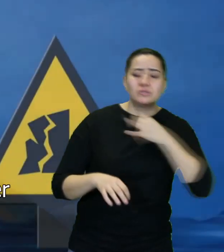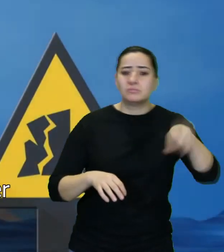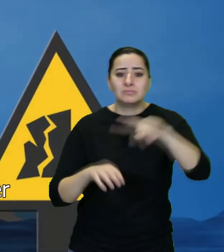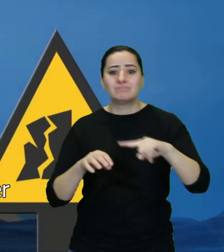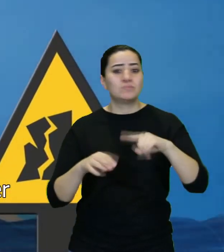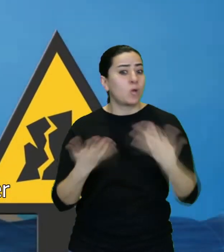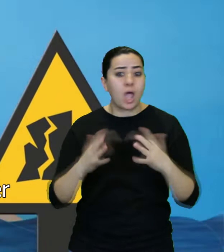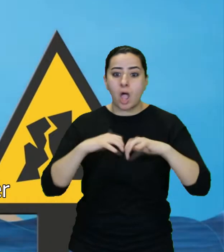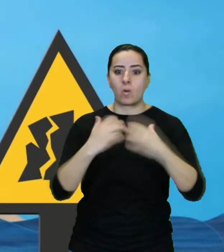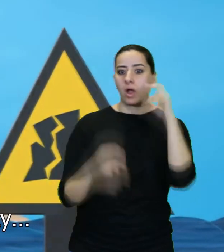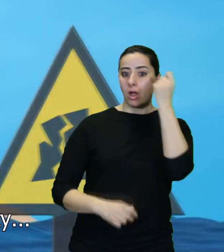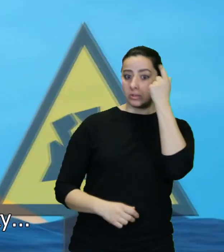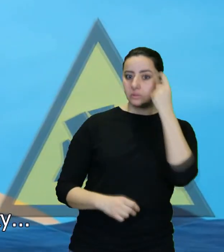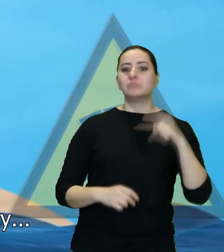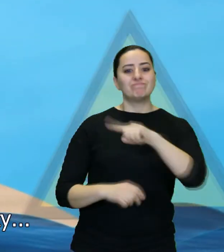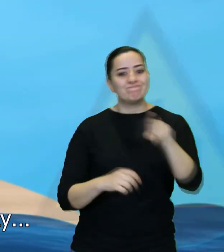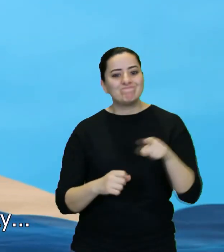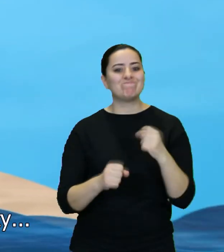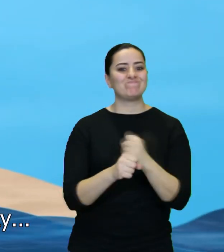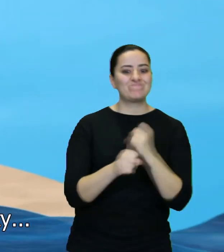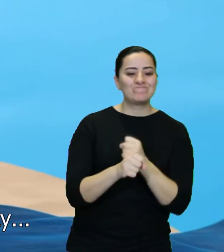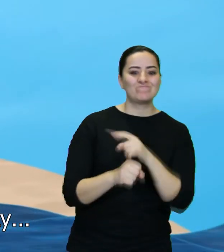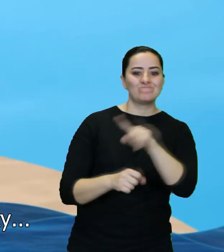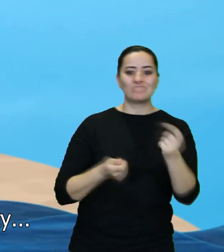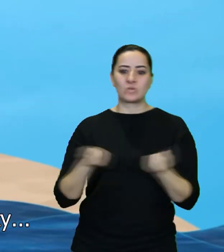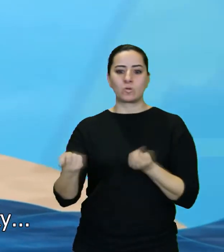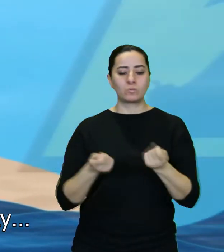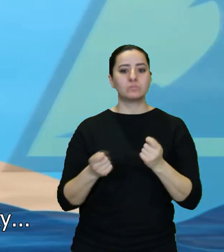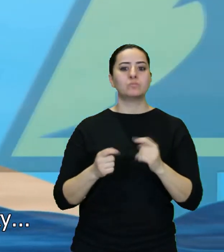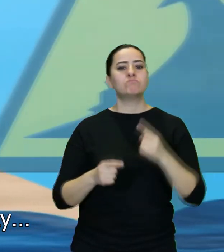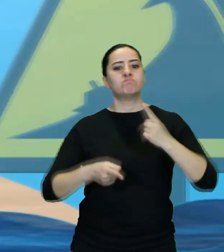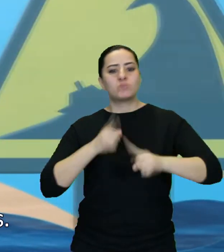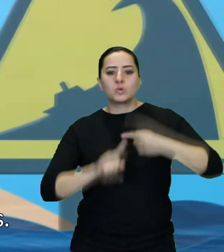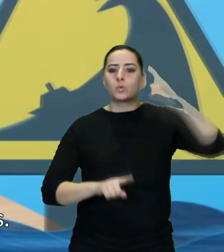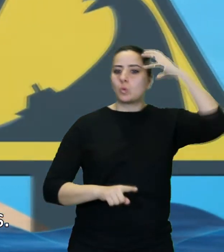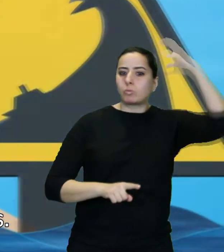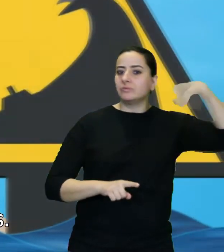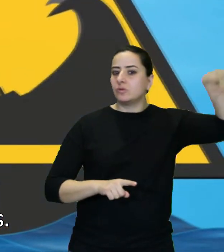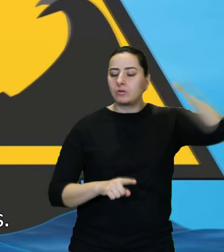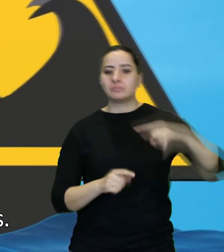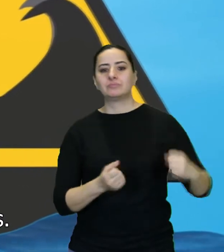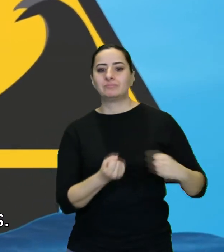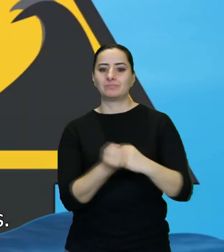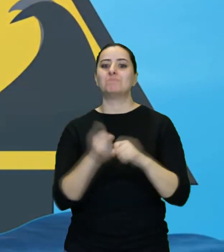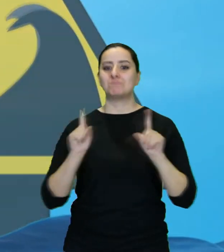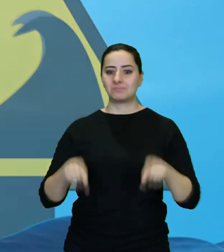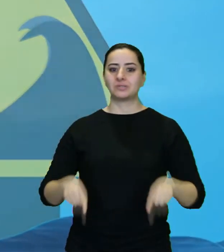for disaster risk management are based on a clear understanding of vulnerability and exposure to hazards.